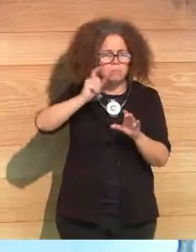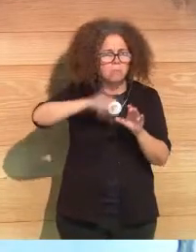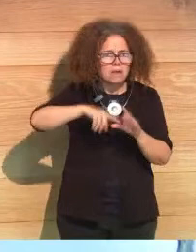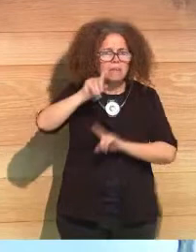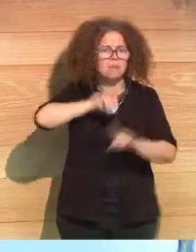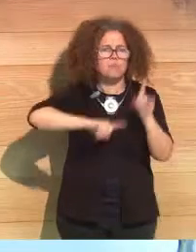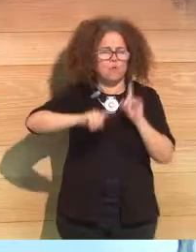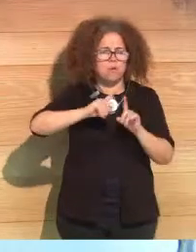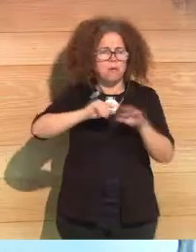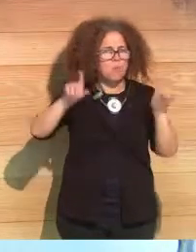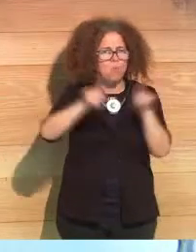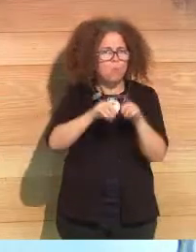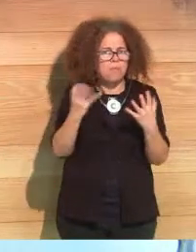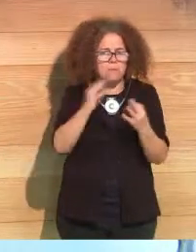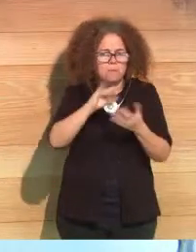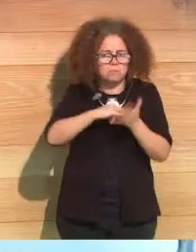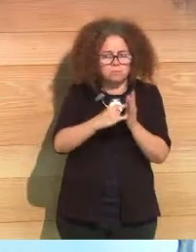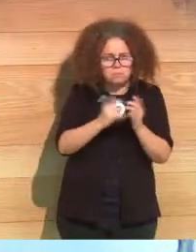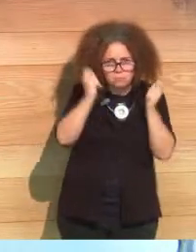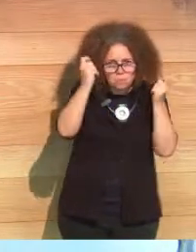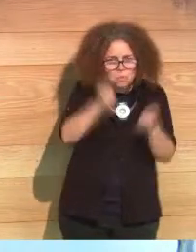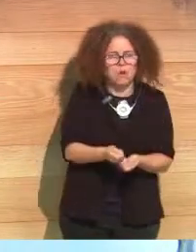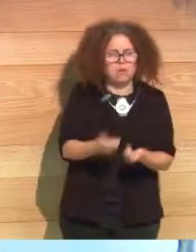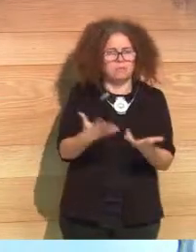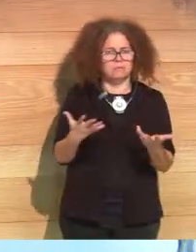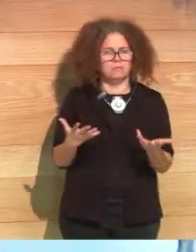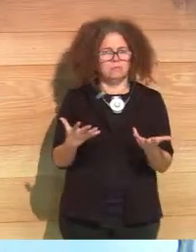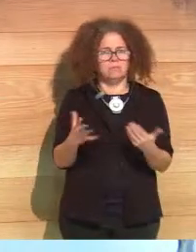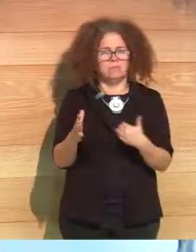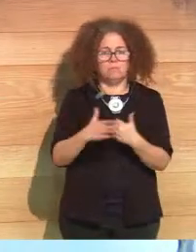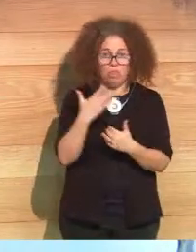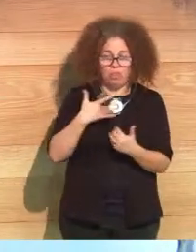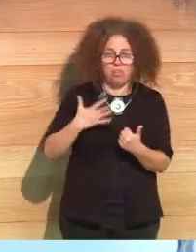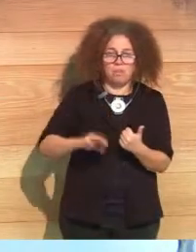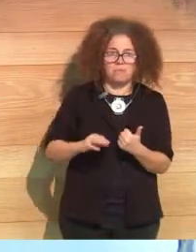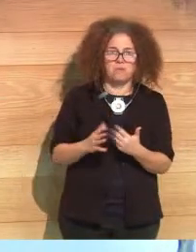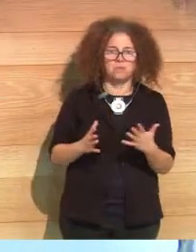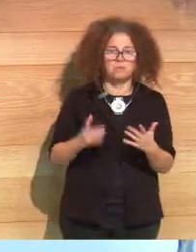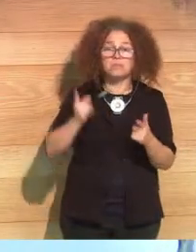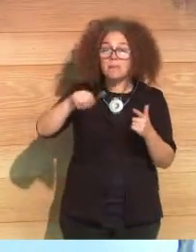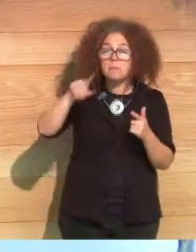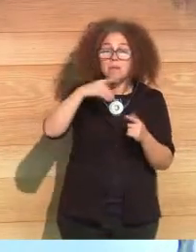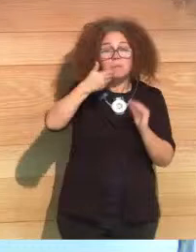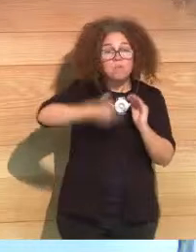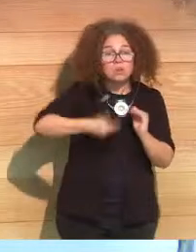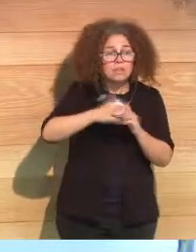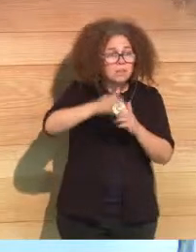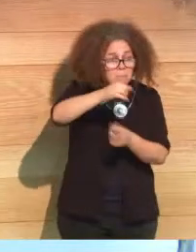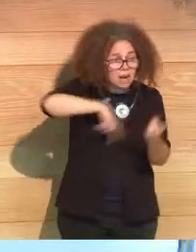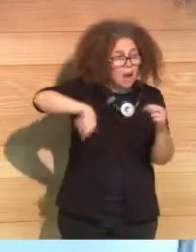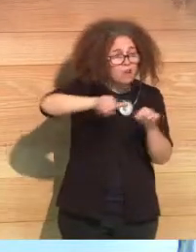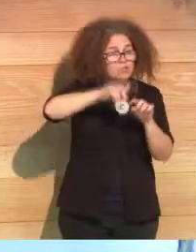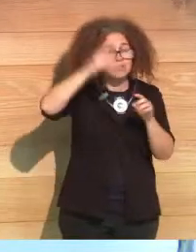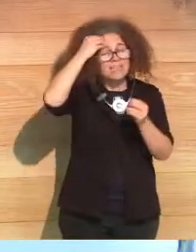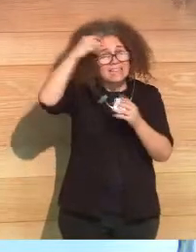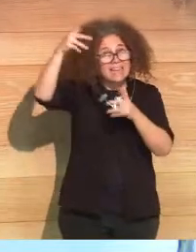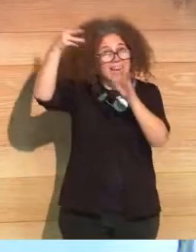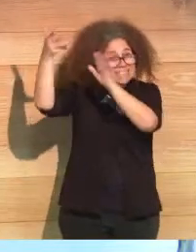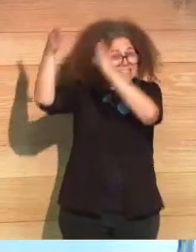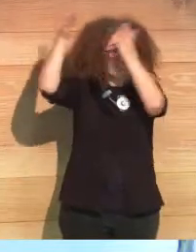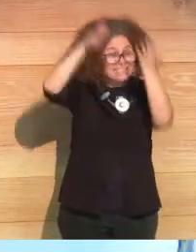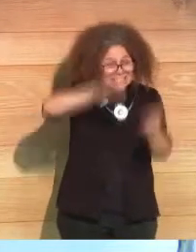we are part of the problem, we can also be part of the solution. And it's important for us to convey this idea that it is not